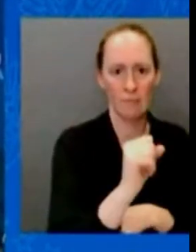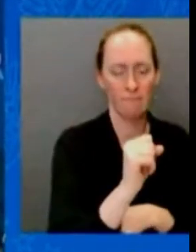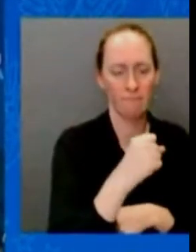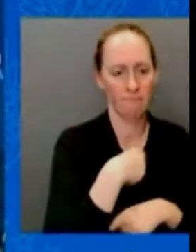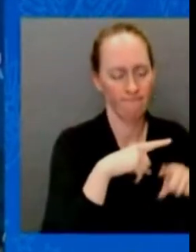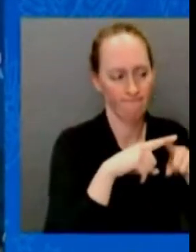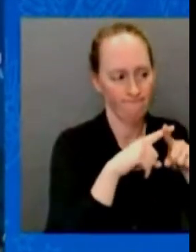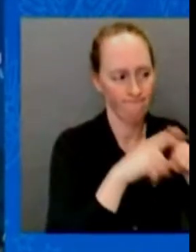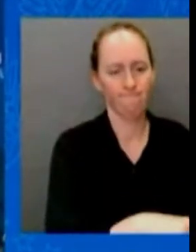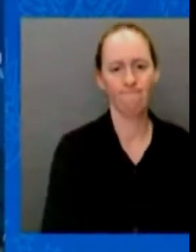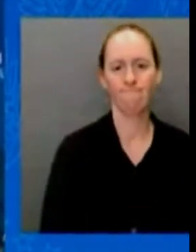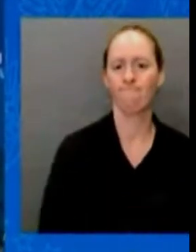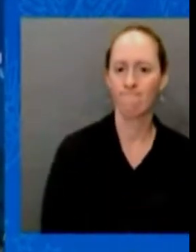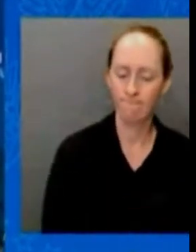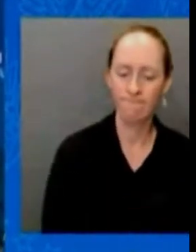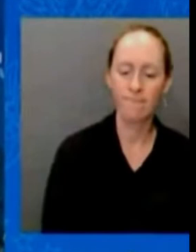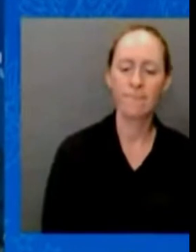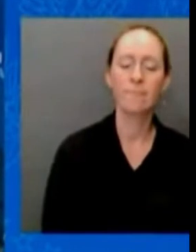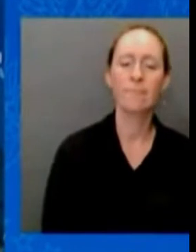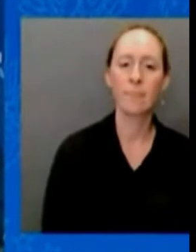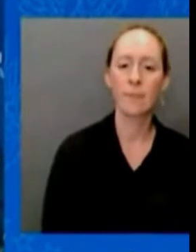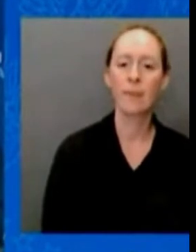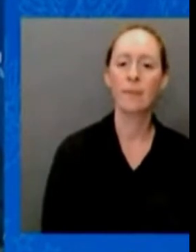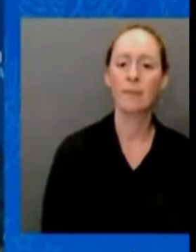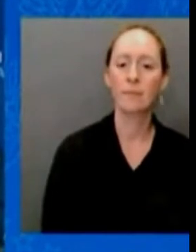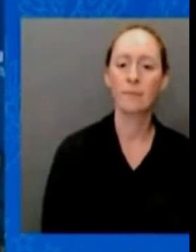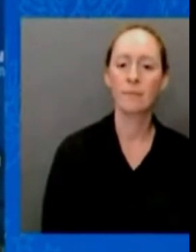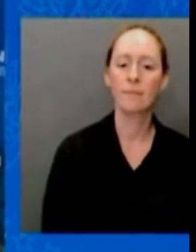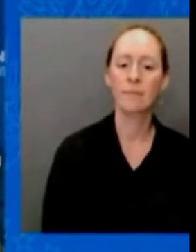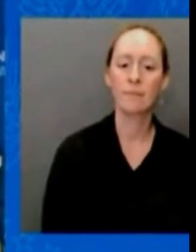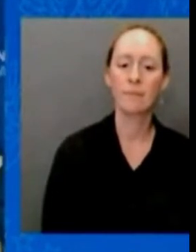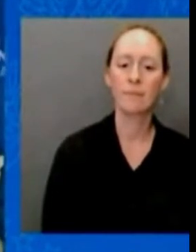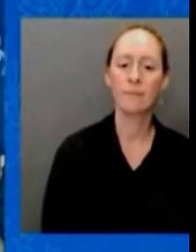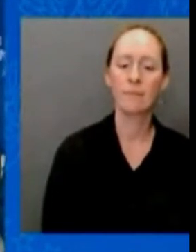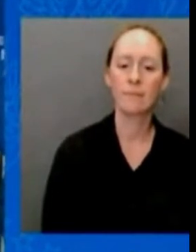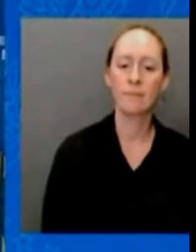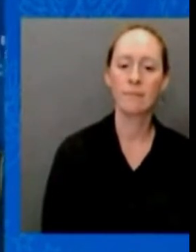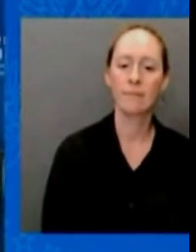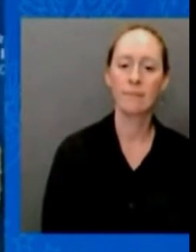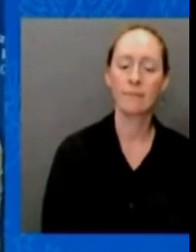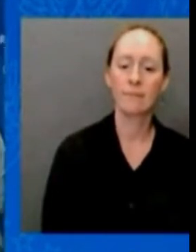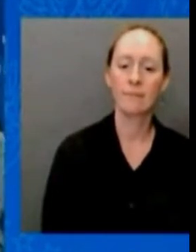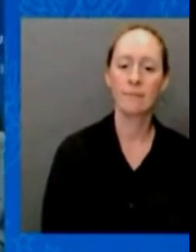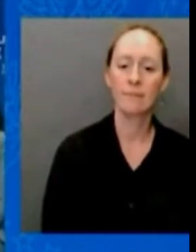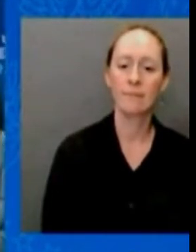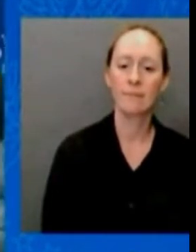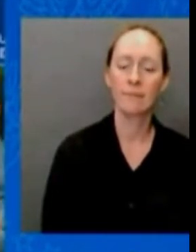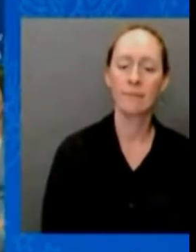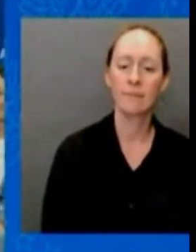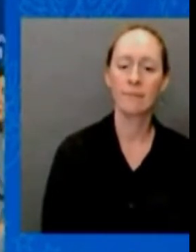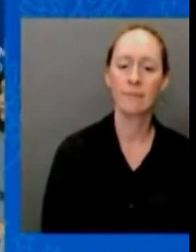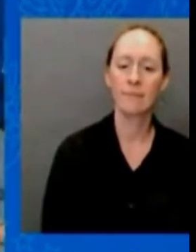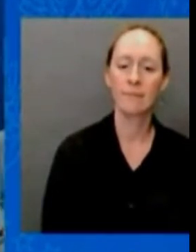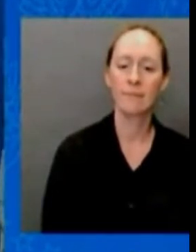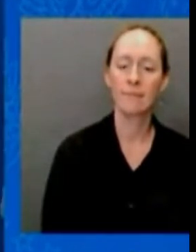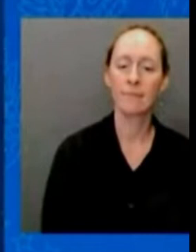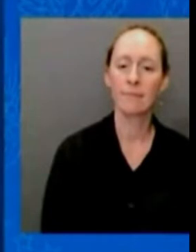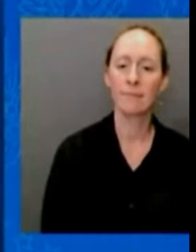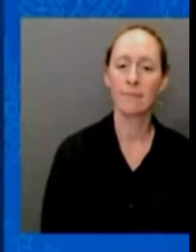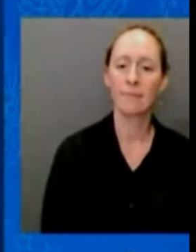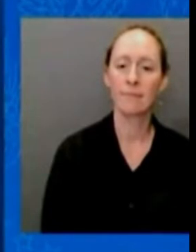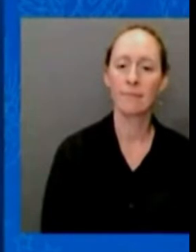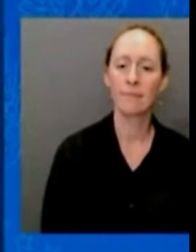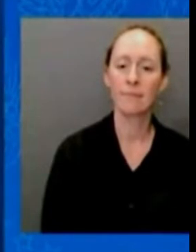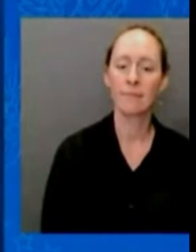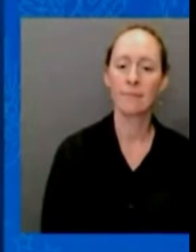been able to do, and I make no bones about it, because of Russia's activities, we have curtailed their ability to access some of this